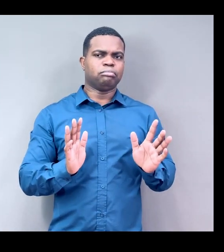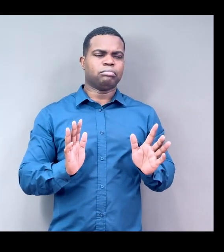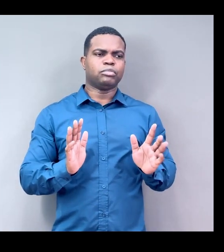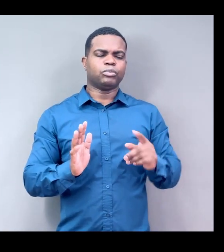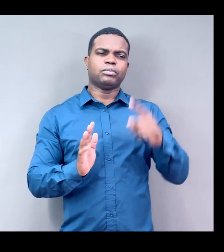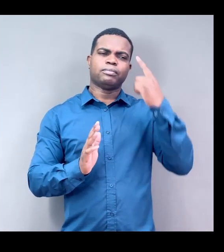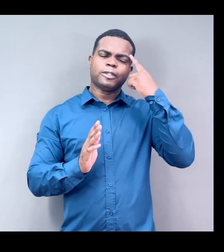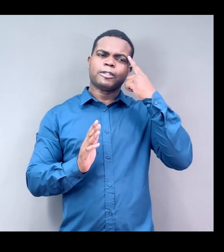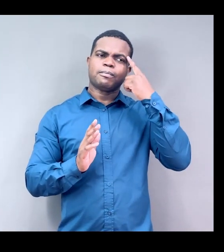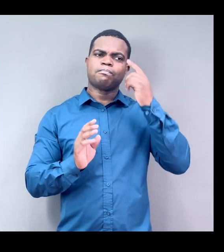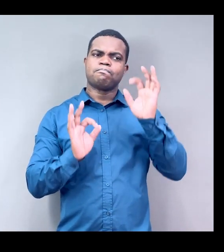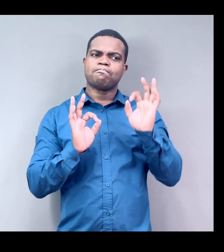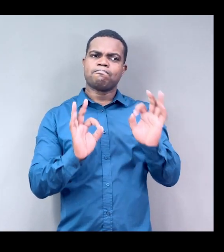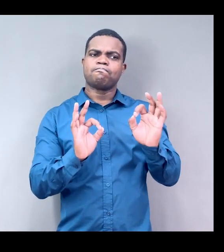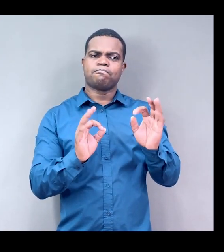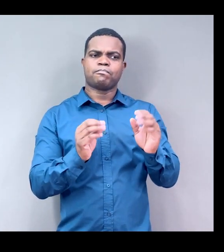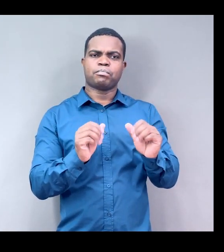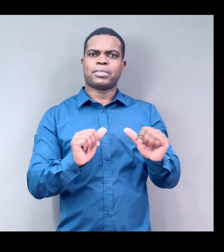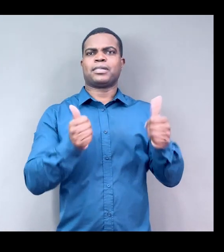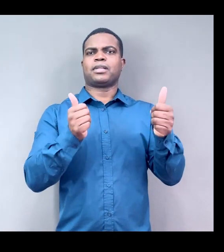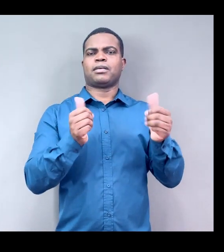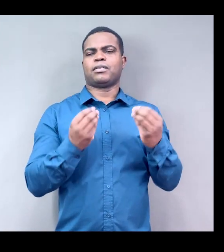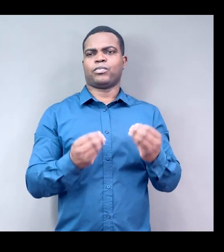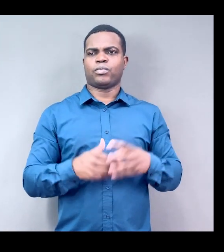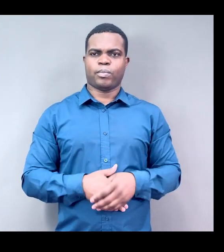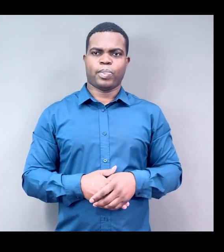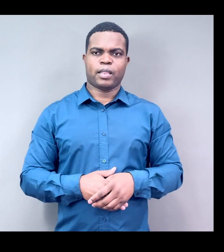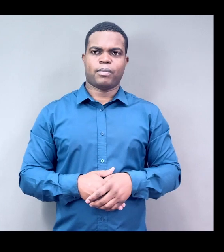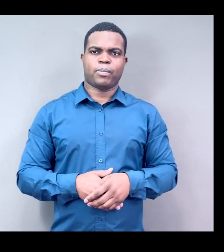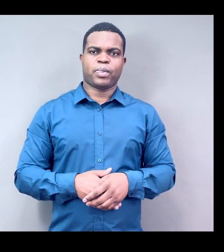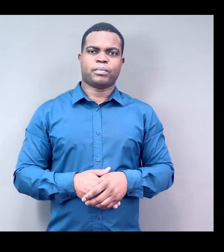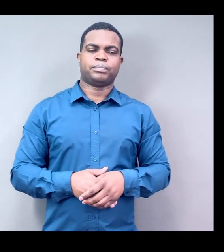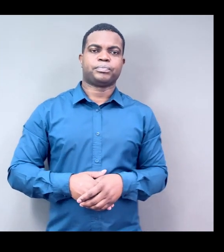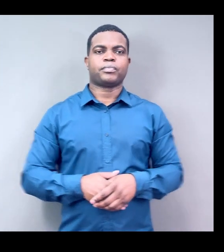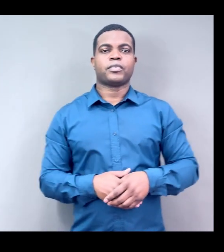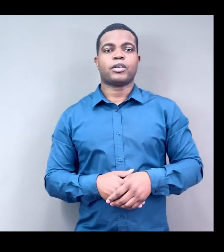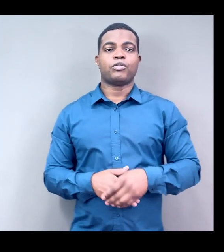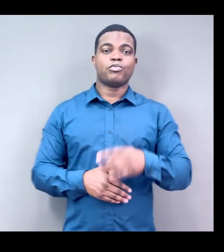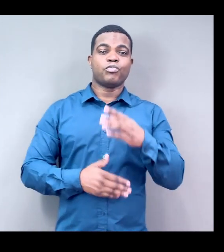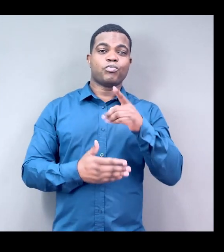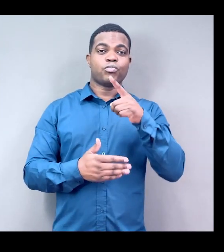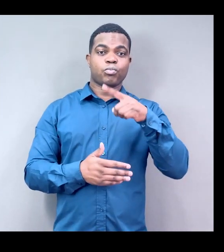among community members that you are engaging with.